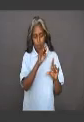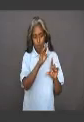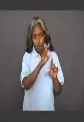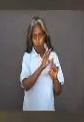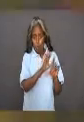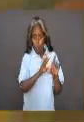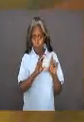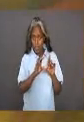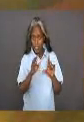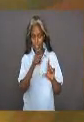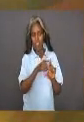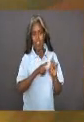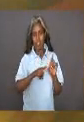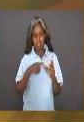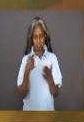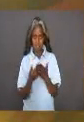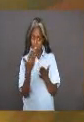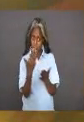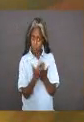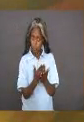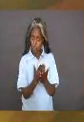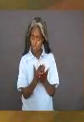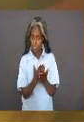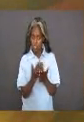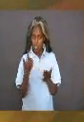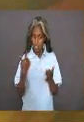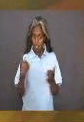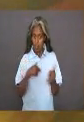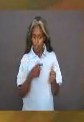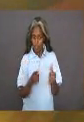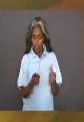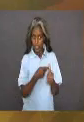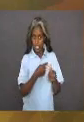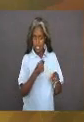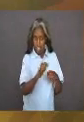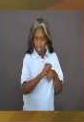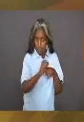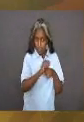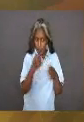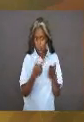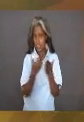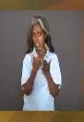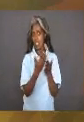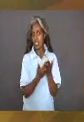angles. Let us pause and perform our first activity of this lesson.